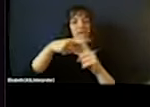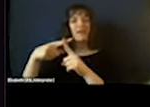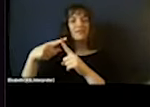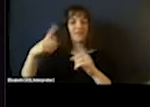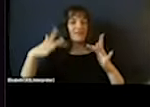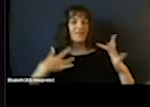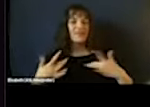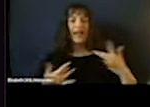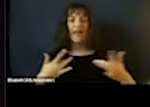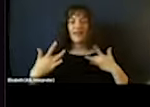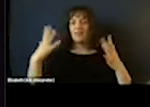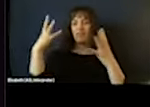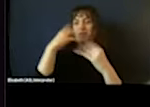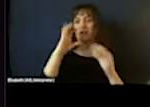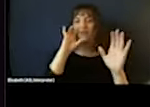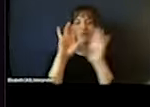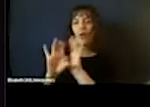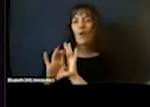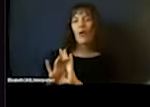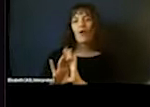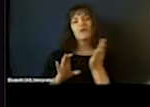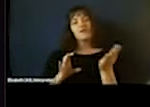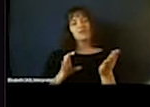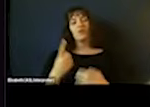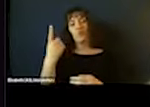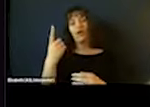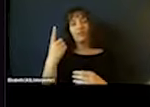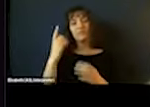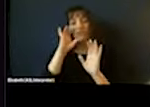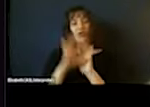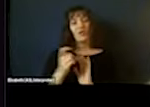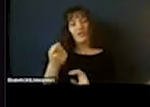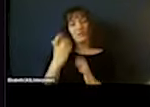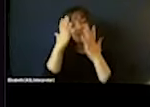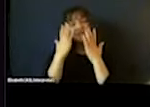of energetic, beautiful photo with you, but at least one photo is a little bit sad. I think it's